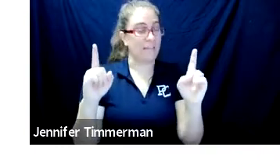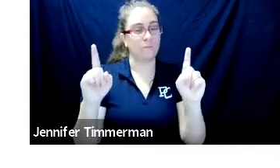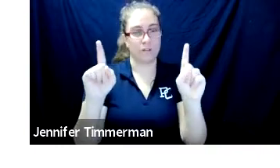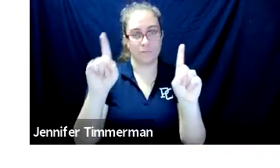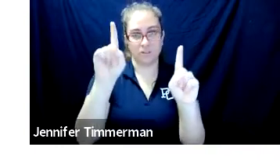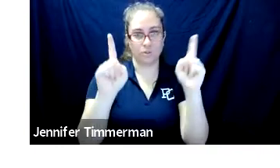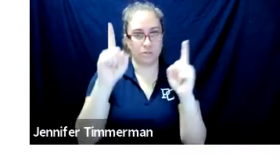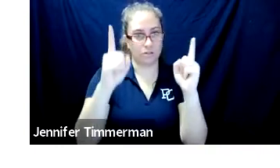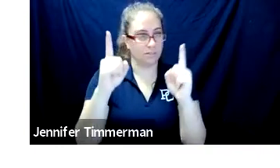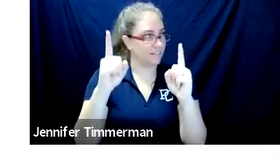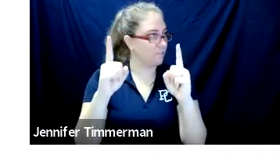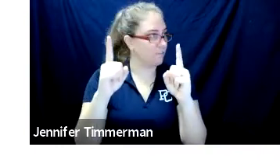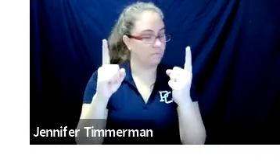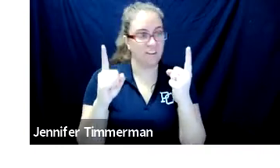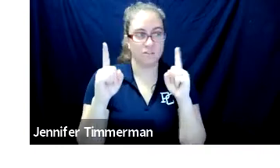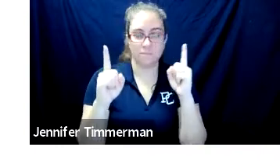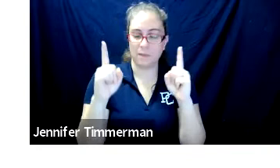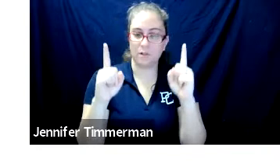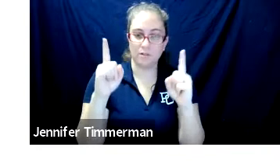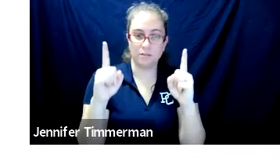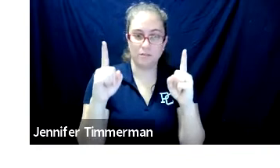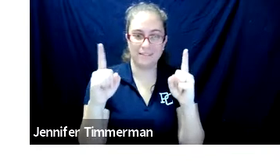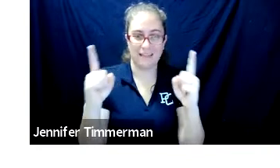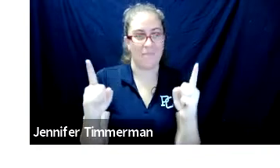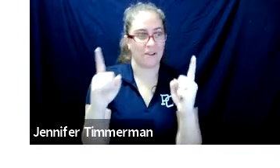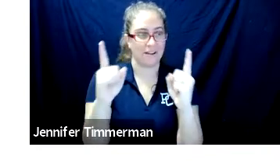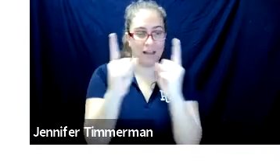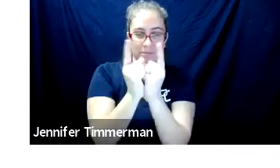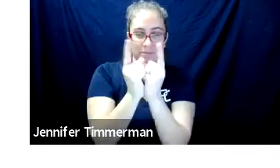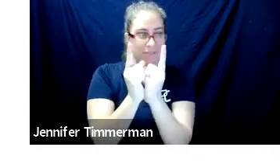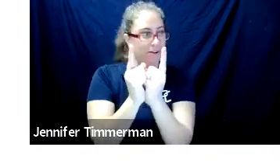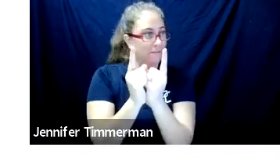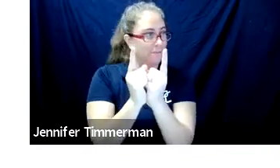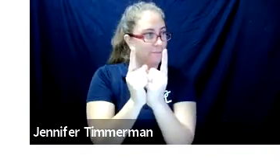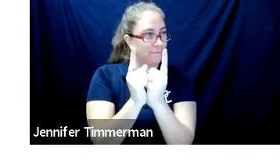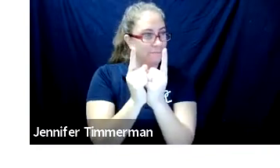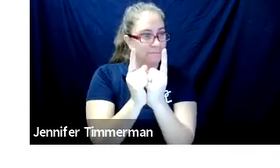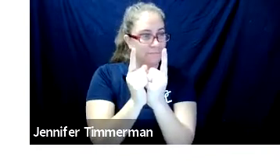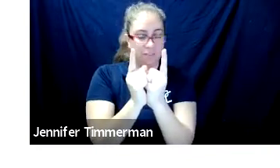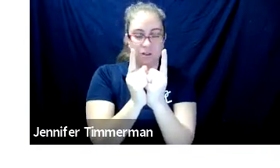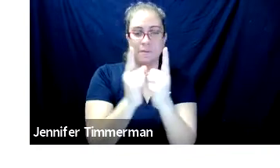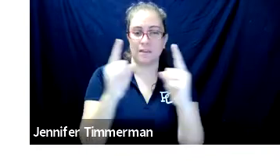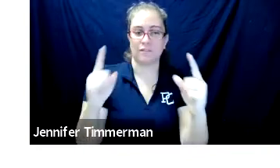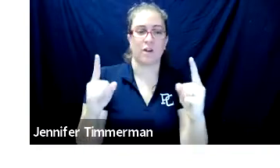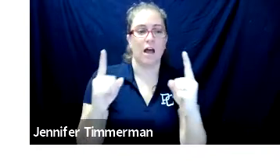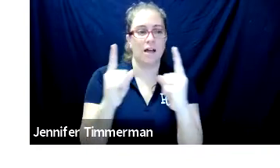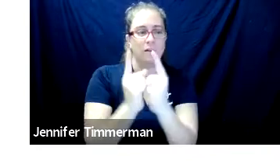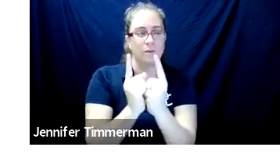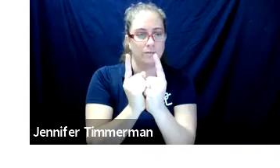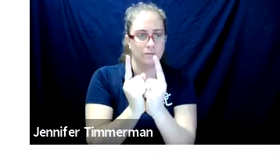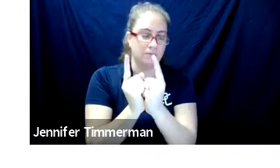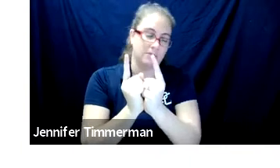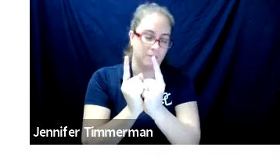For meet, we're going to make two little stick figure finger people, and they're going to come together like they're coming in for a